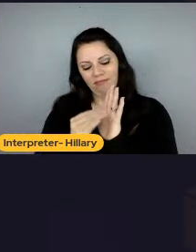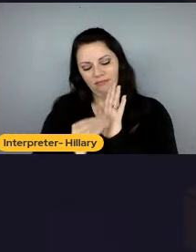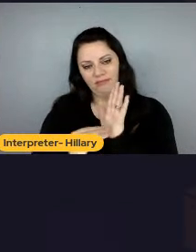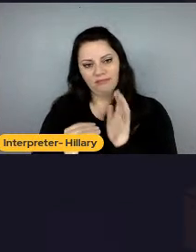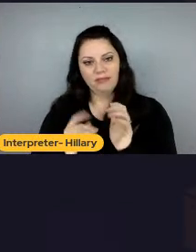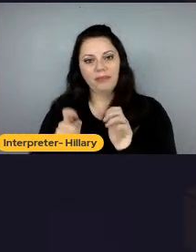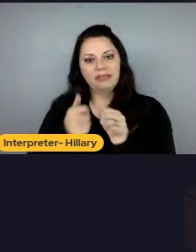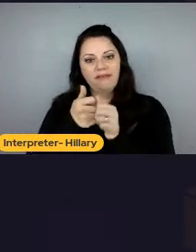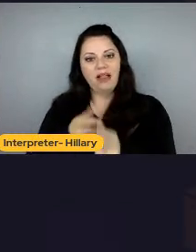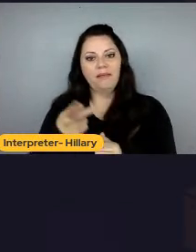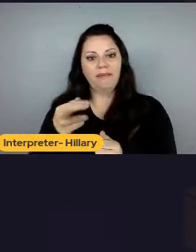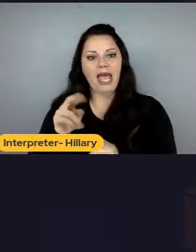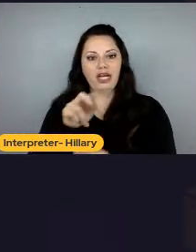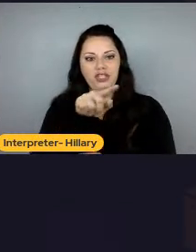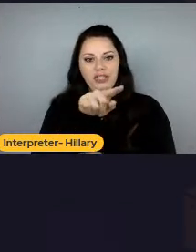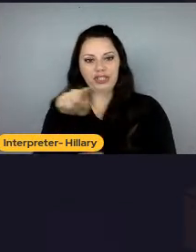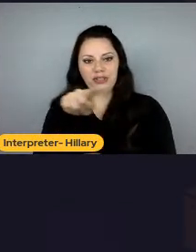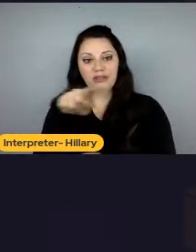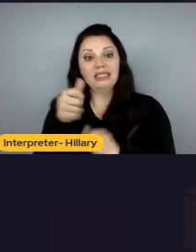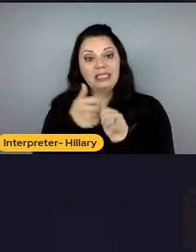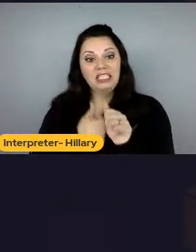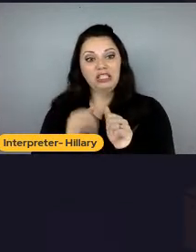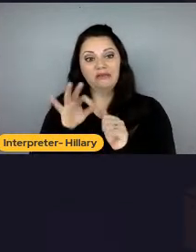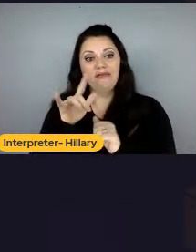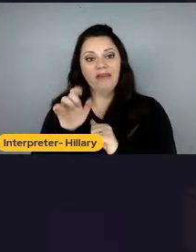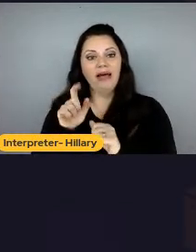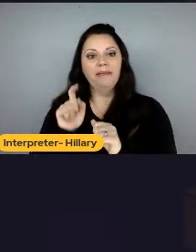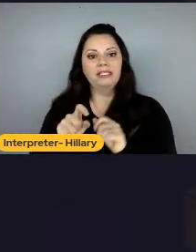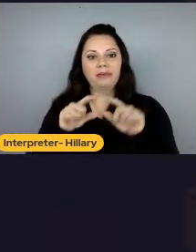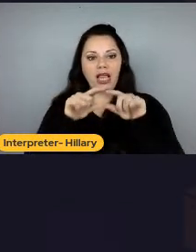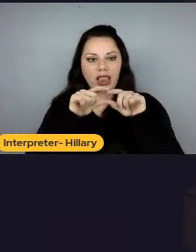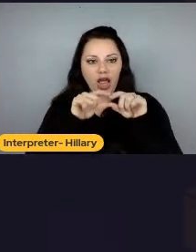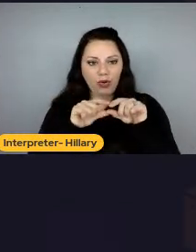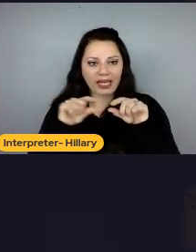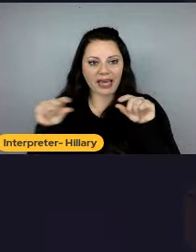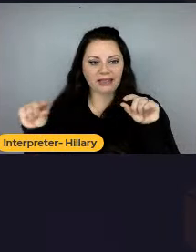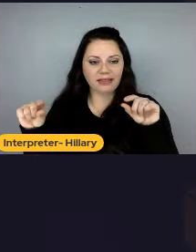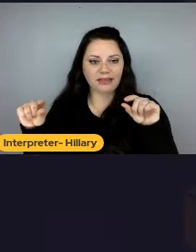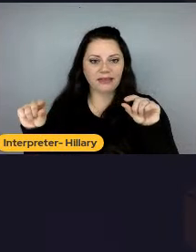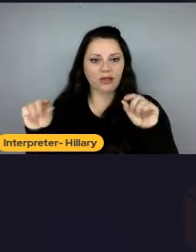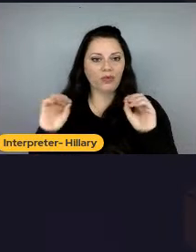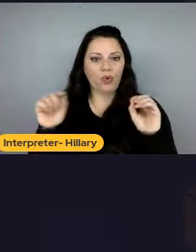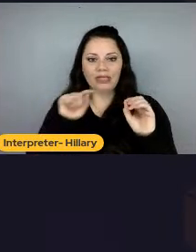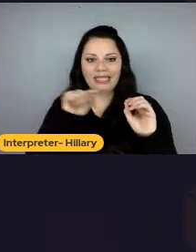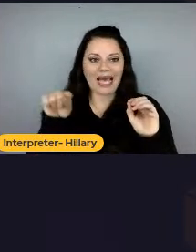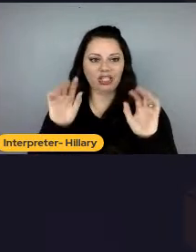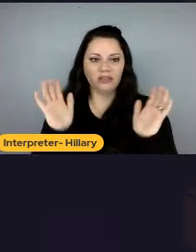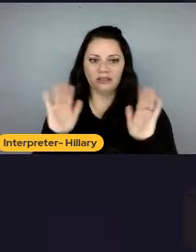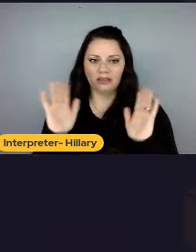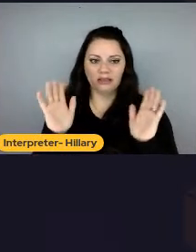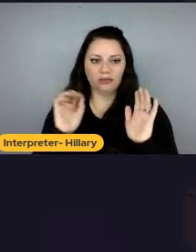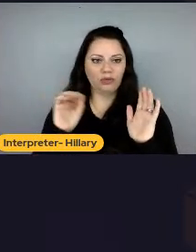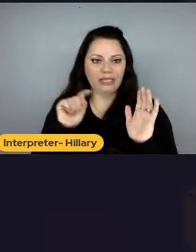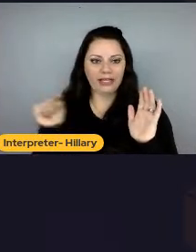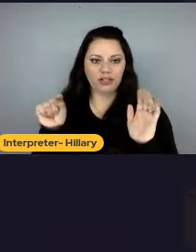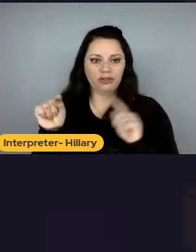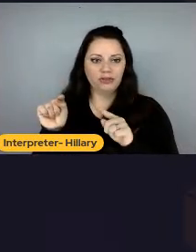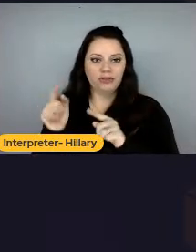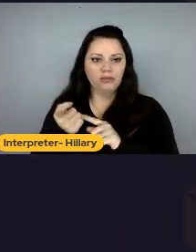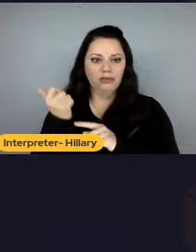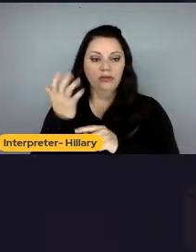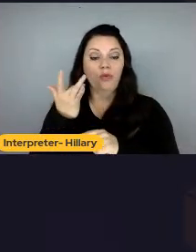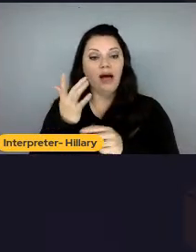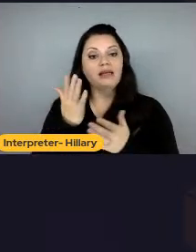pattern. Each of these variables needs to be lowercase and without a dash, because what's happening is some of the